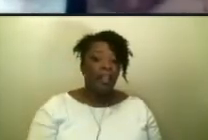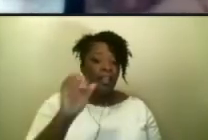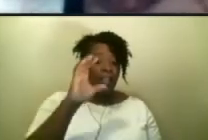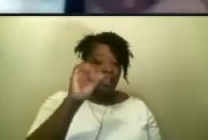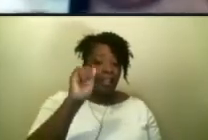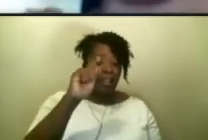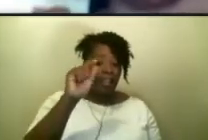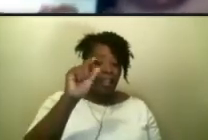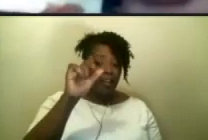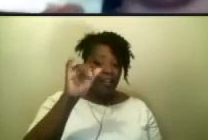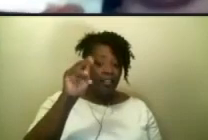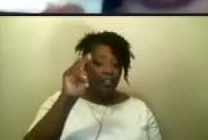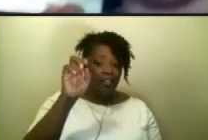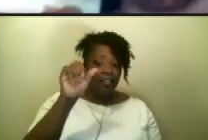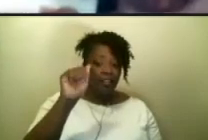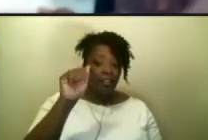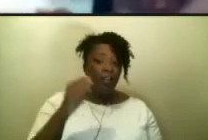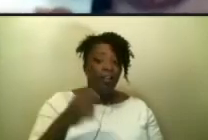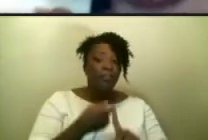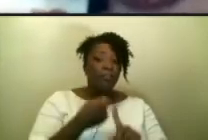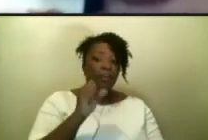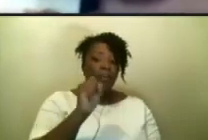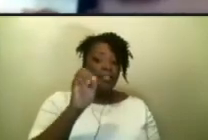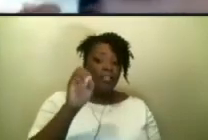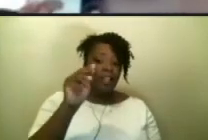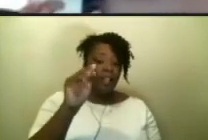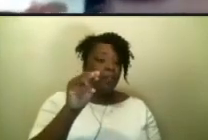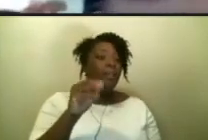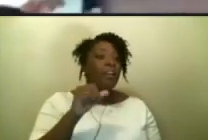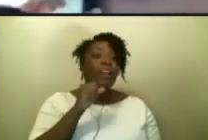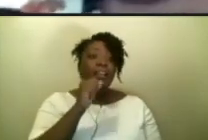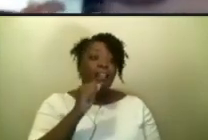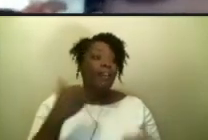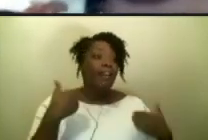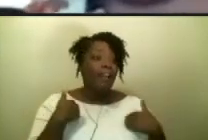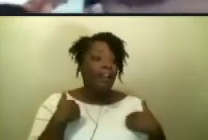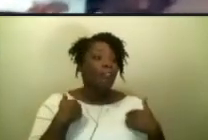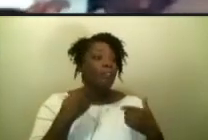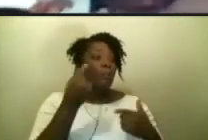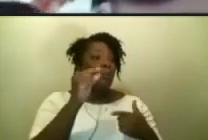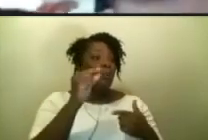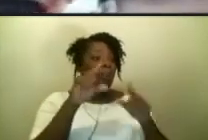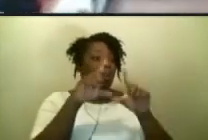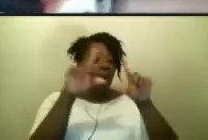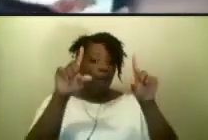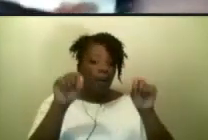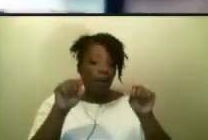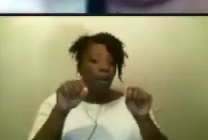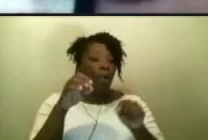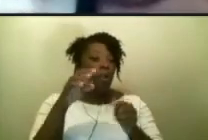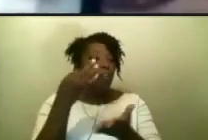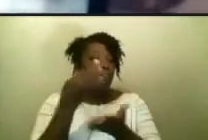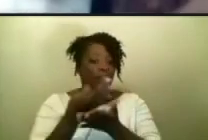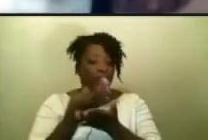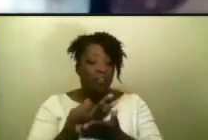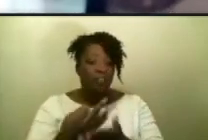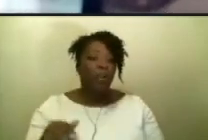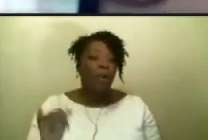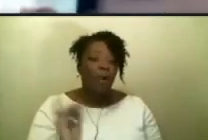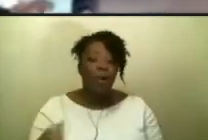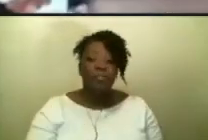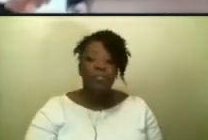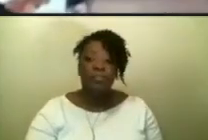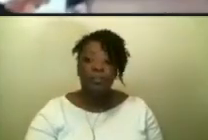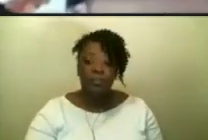Director of City of Detroit Immigrant Affairs and Economic Inclusion, and we will also have a music performance from